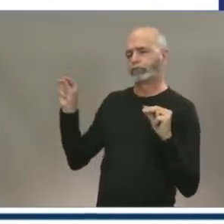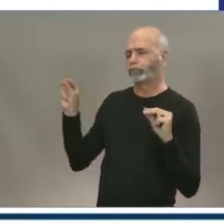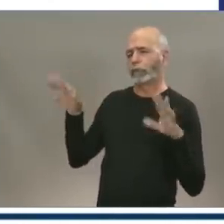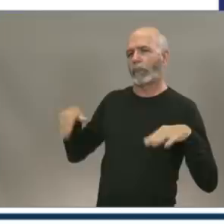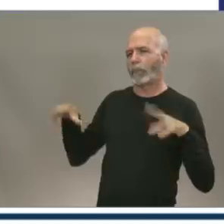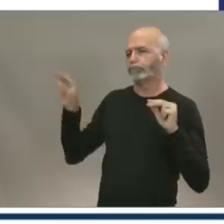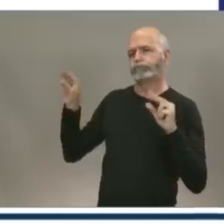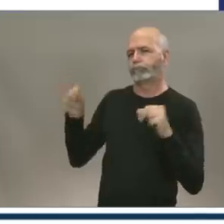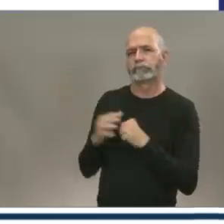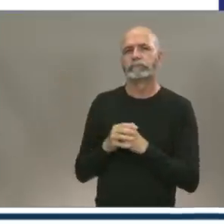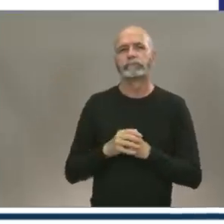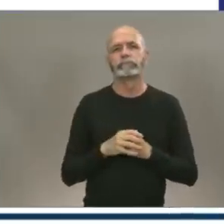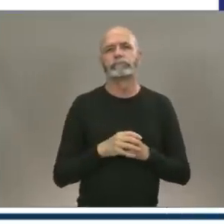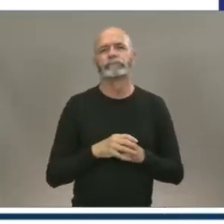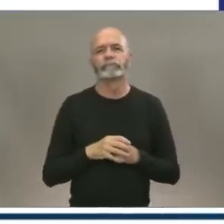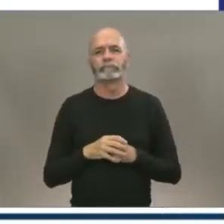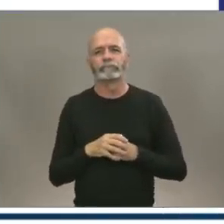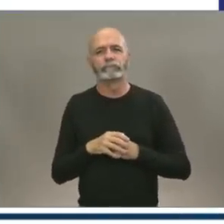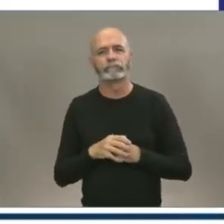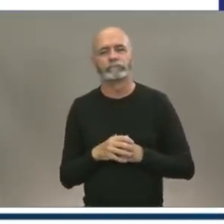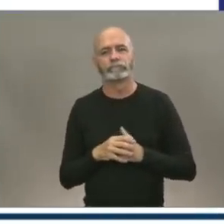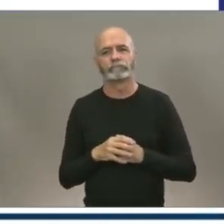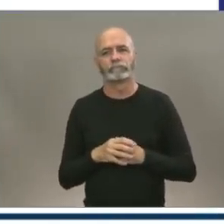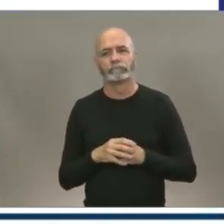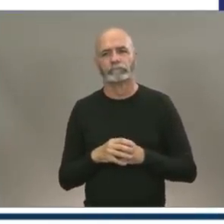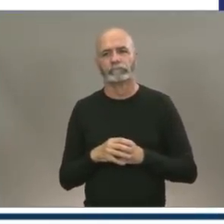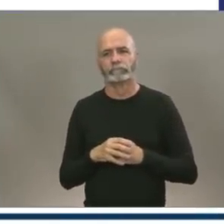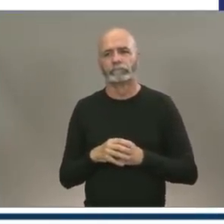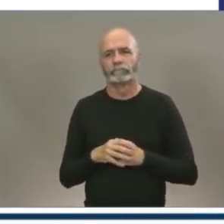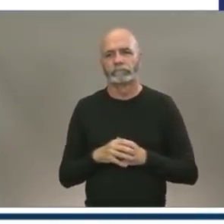Linda Panozzo. Linda, are you there?